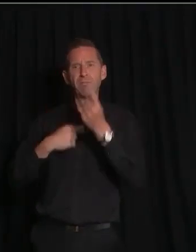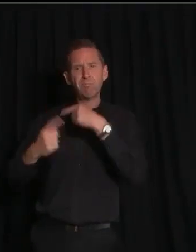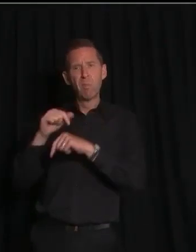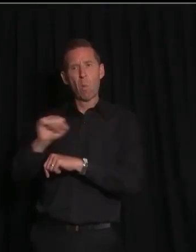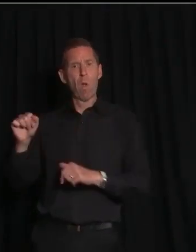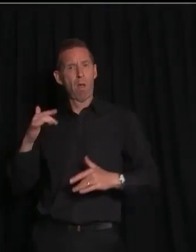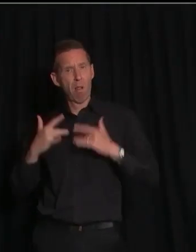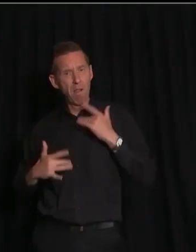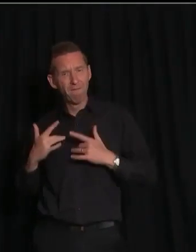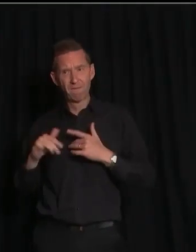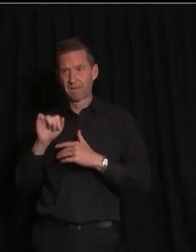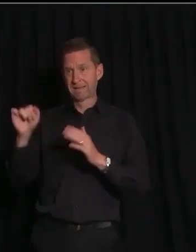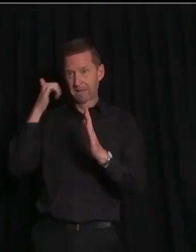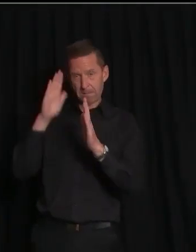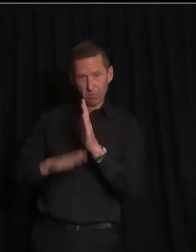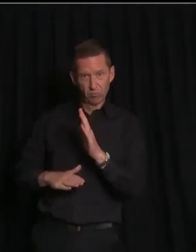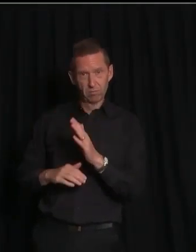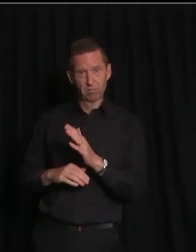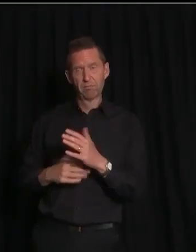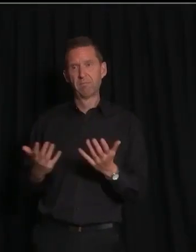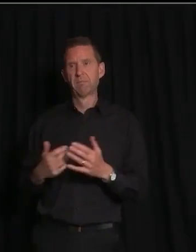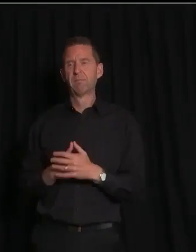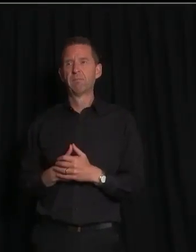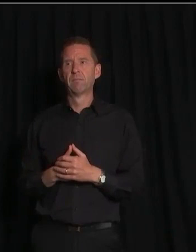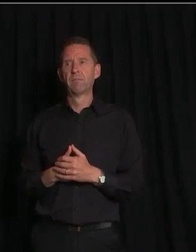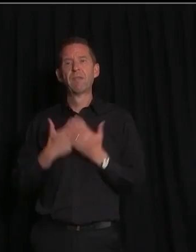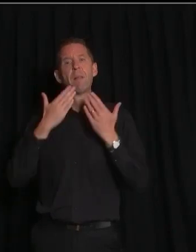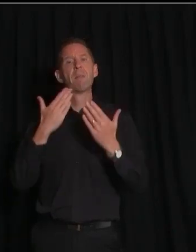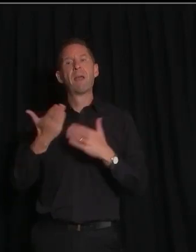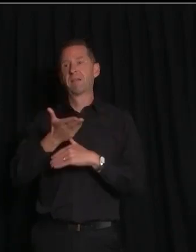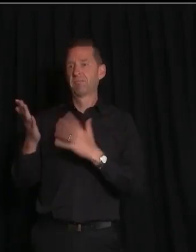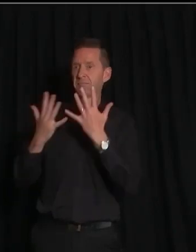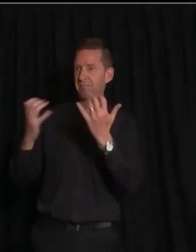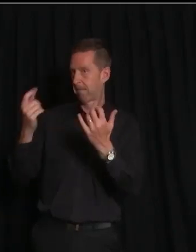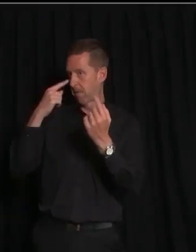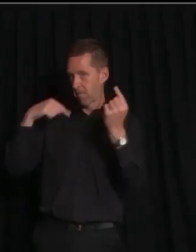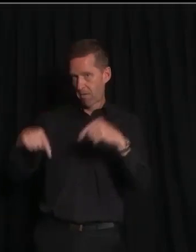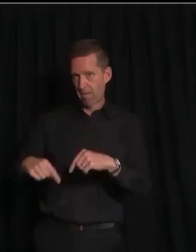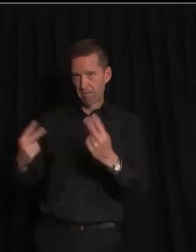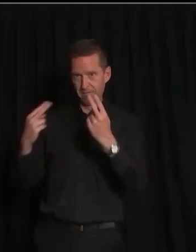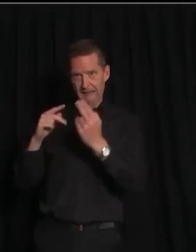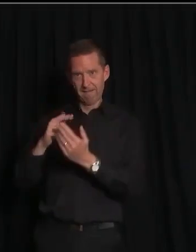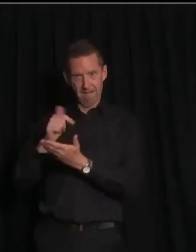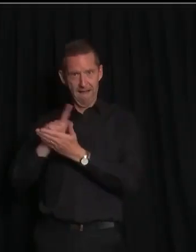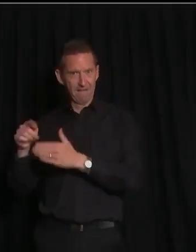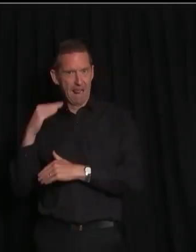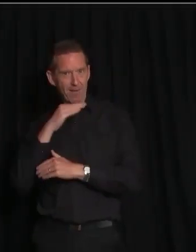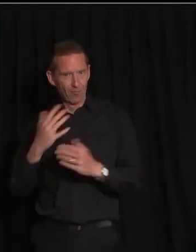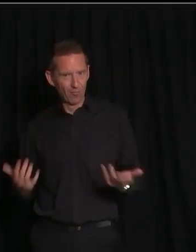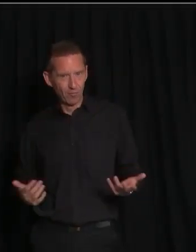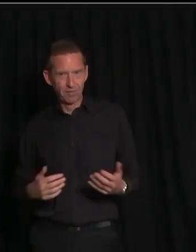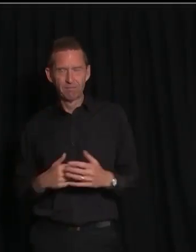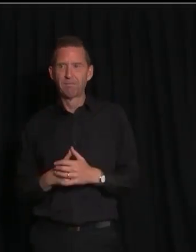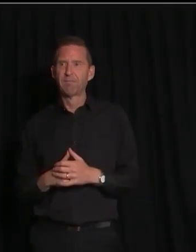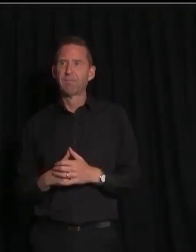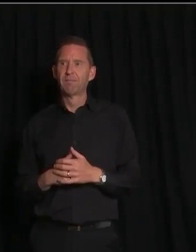your experiences, your time. Thank you to all of you for being here after lunch, that I know